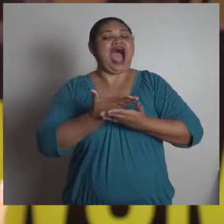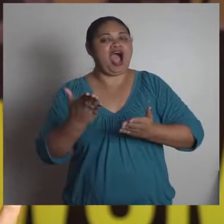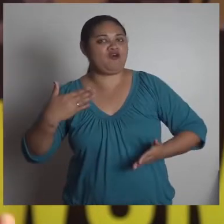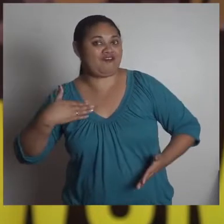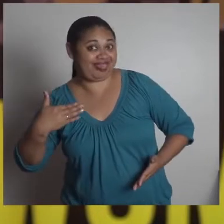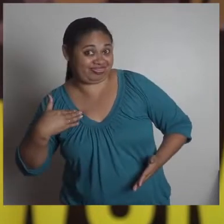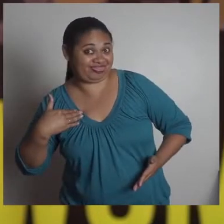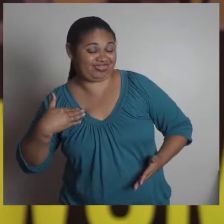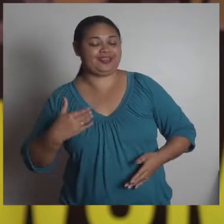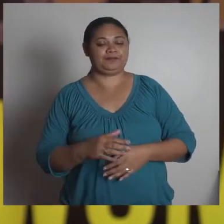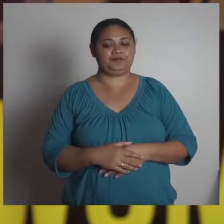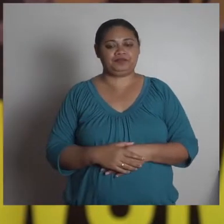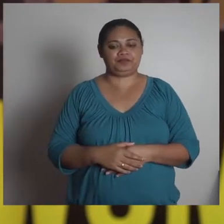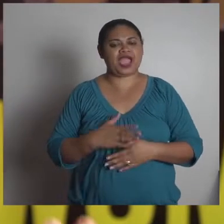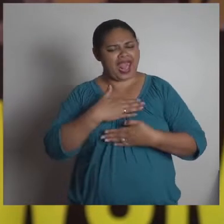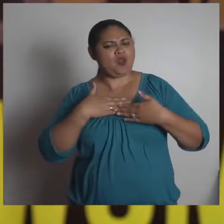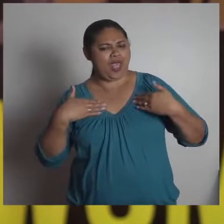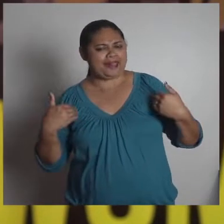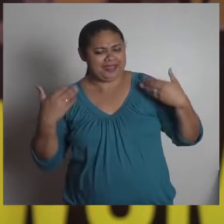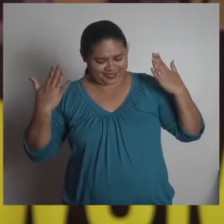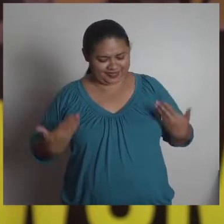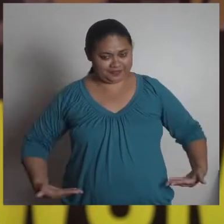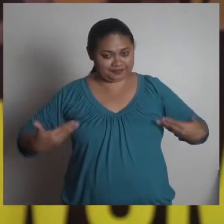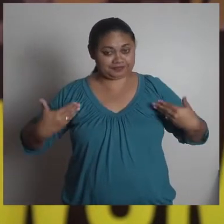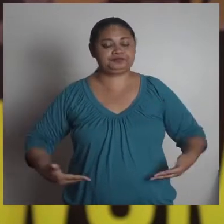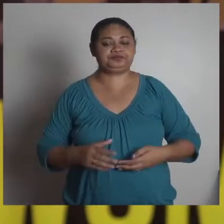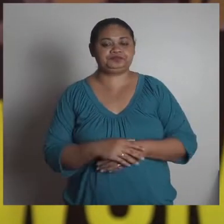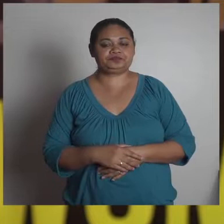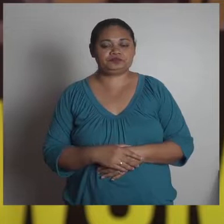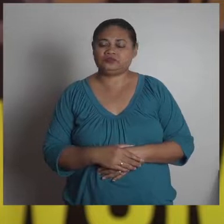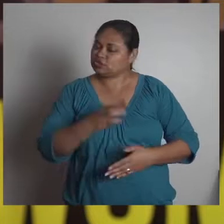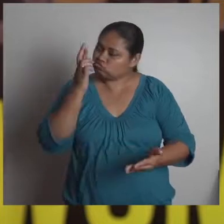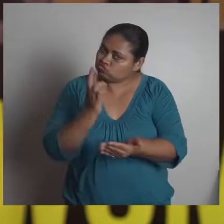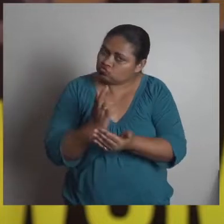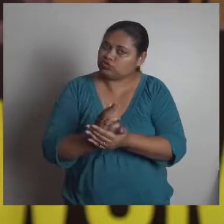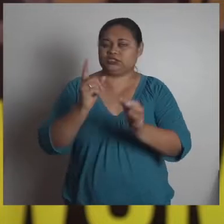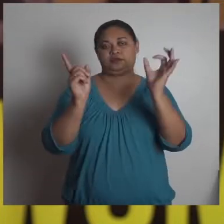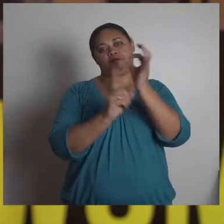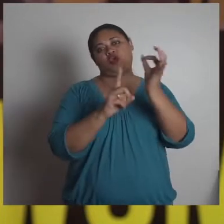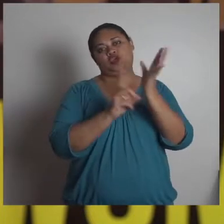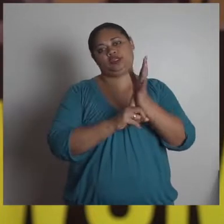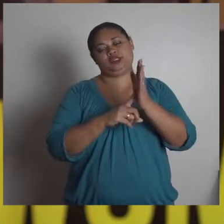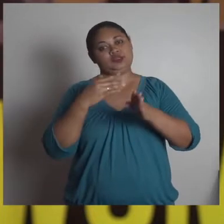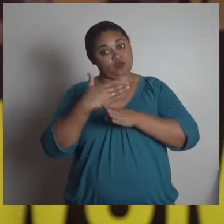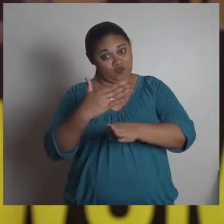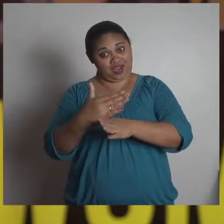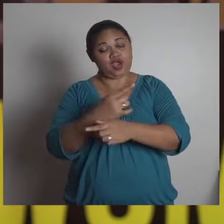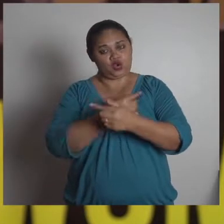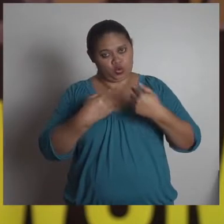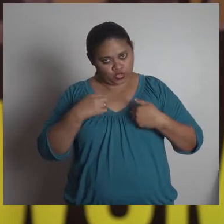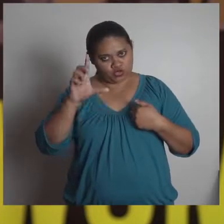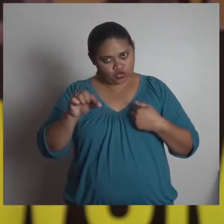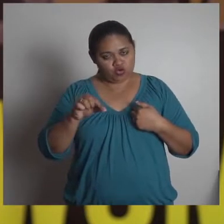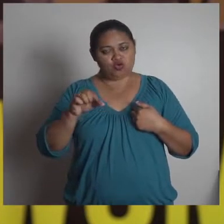to find joy and to find health and well-being. And then the third one is, which is really important